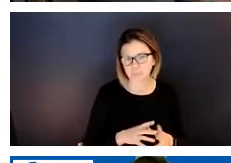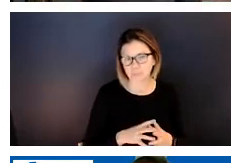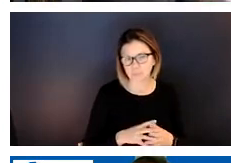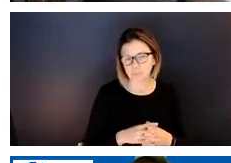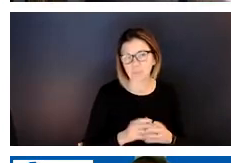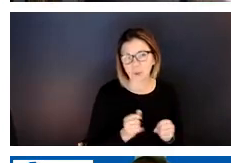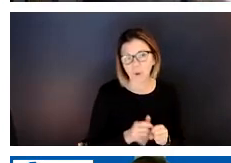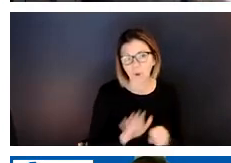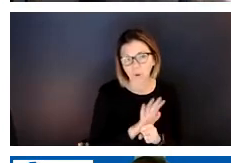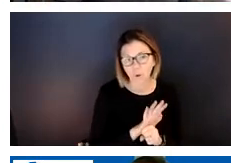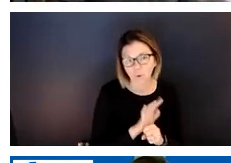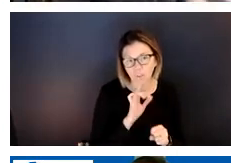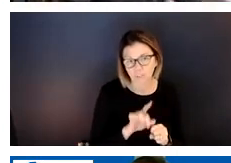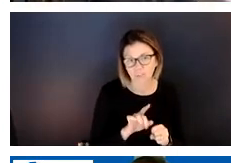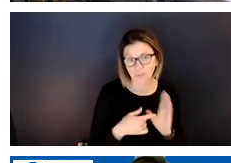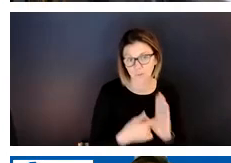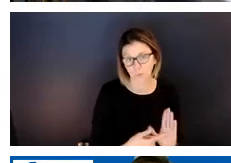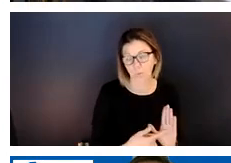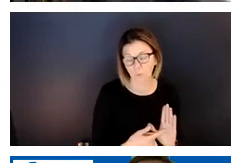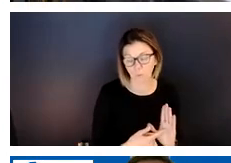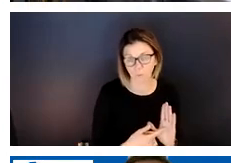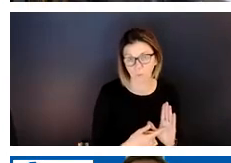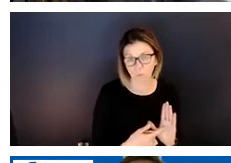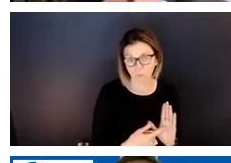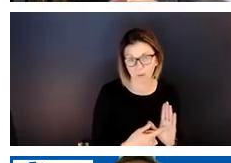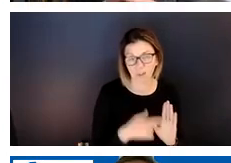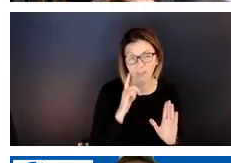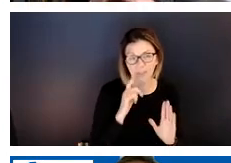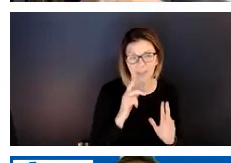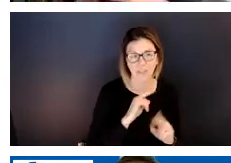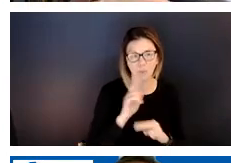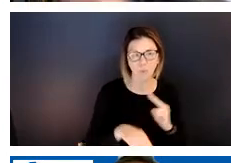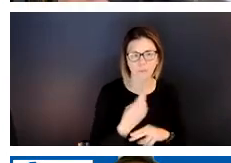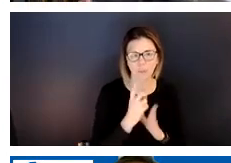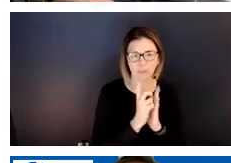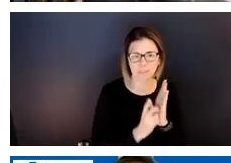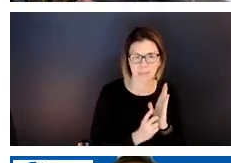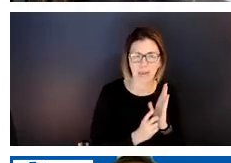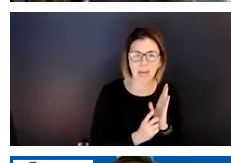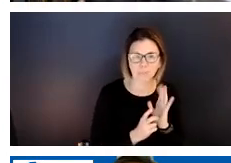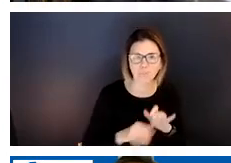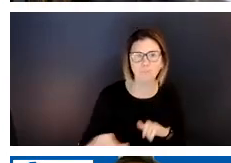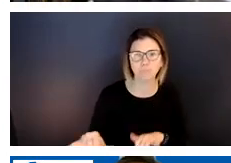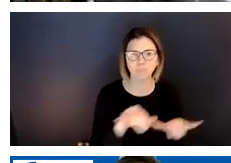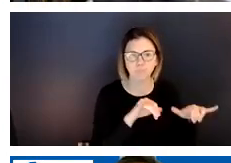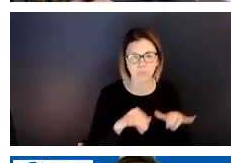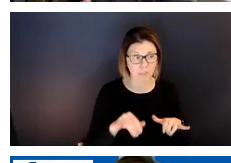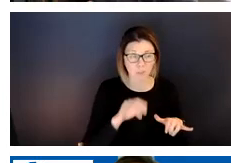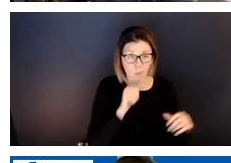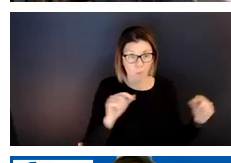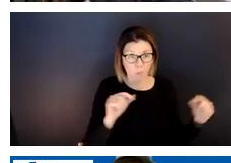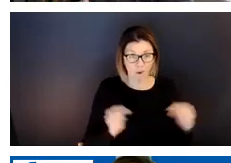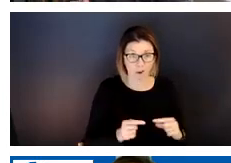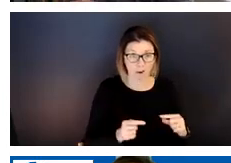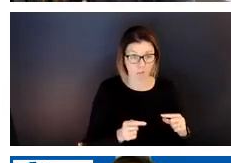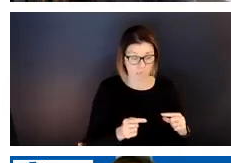COVID has definitely demonstrated that idea of universal design, that there is no harm done by having